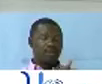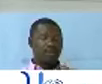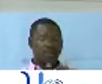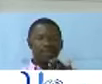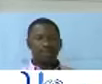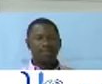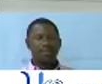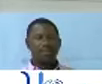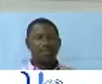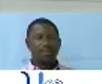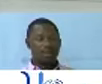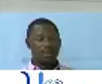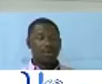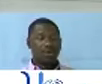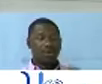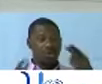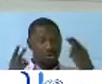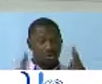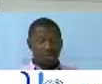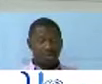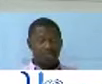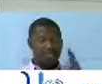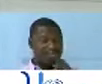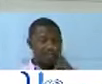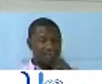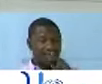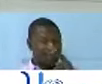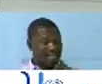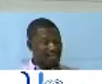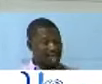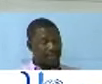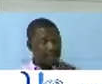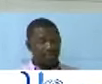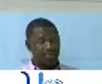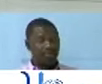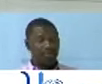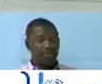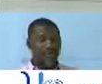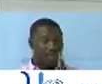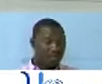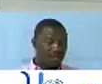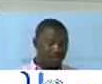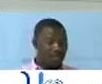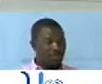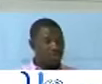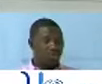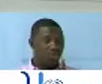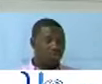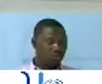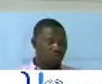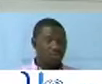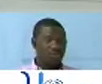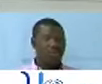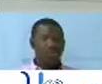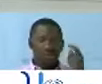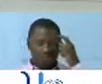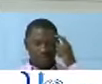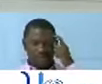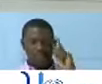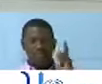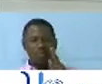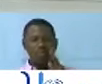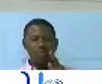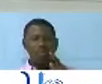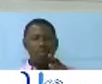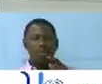extraordinarily cautious, rightly or wrongly, and deciding what case to take, what case what not to take.